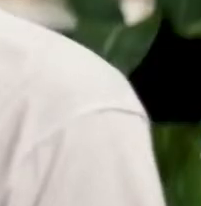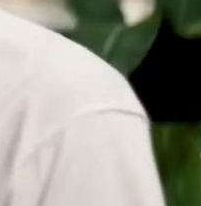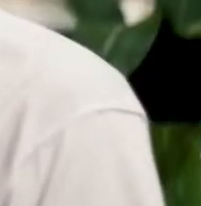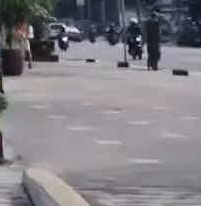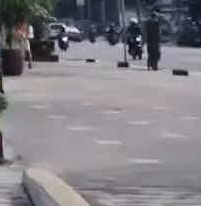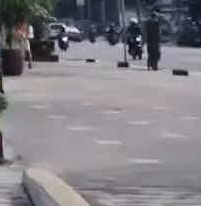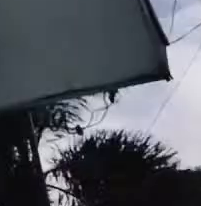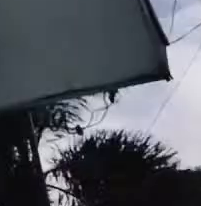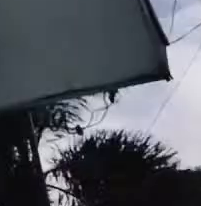Sangan.